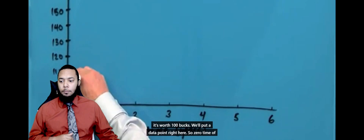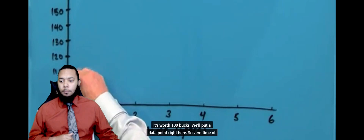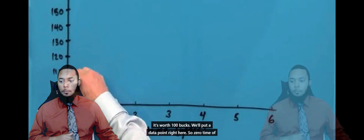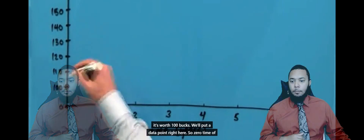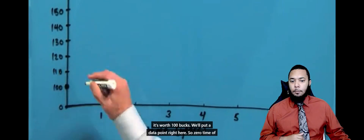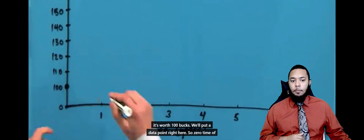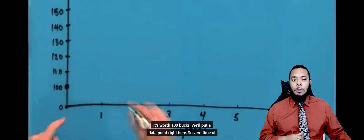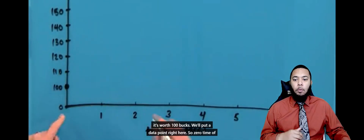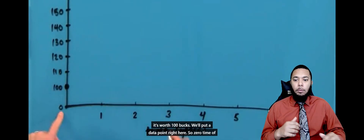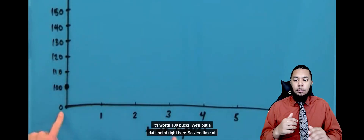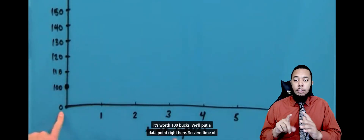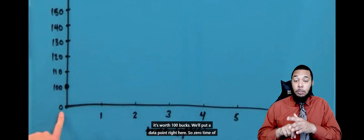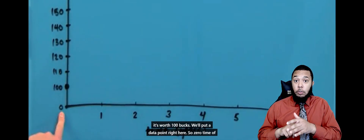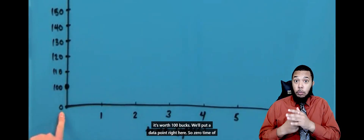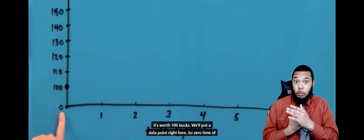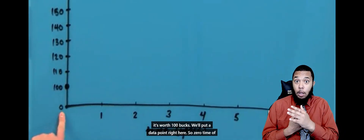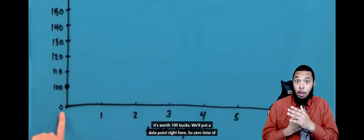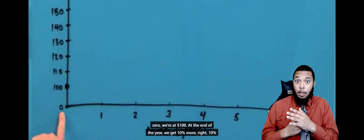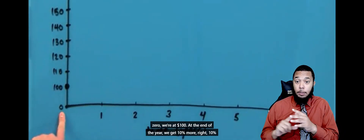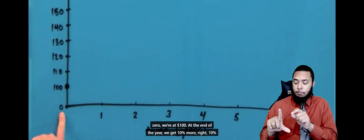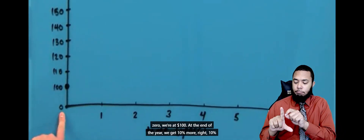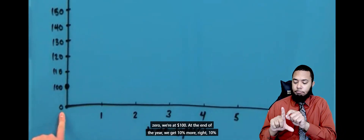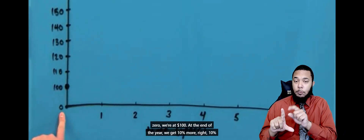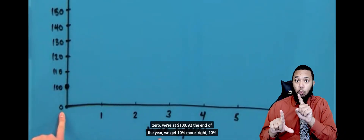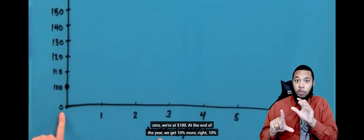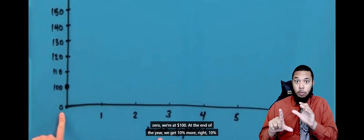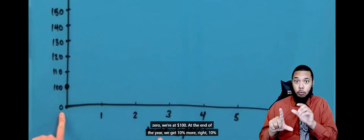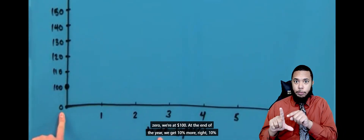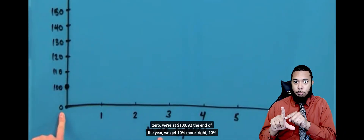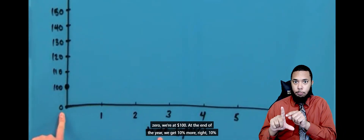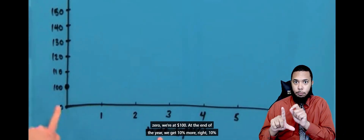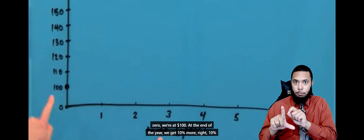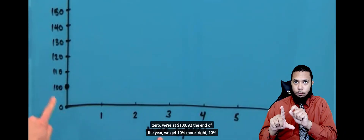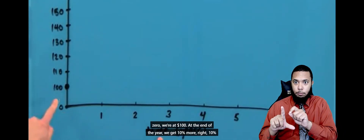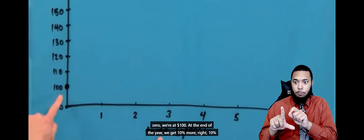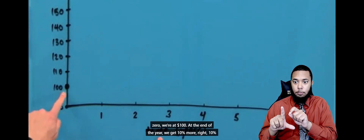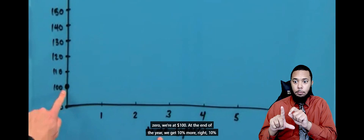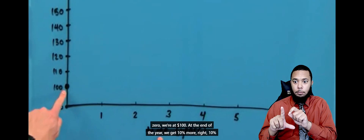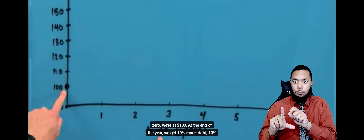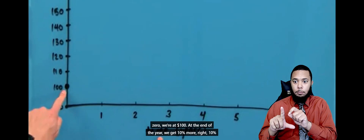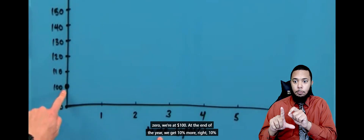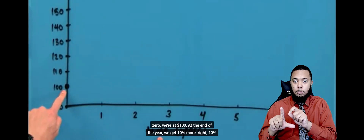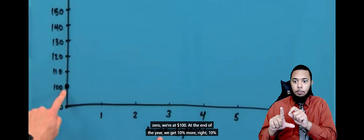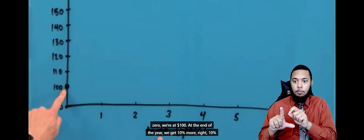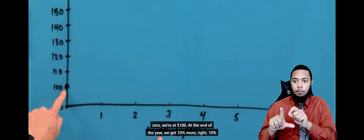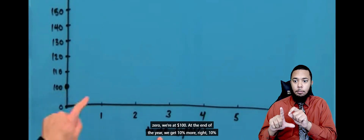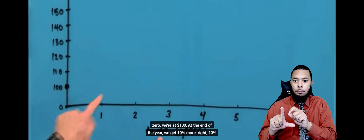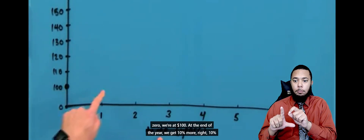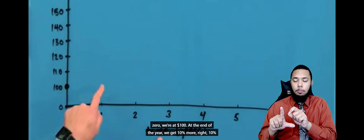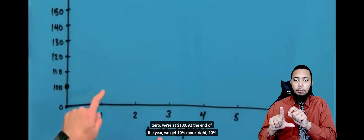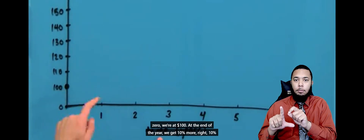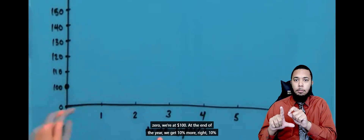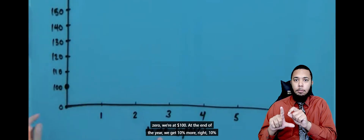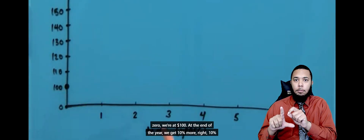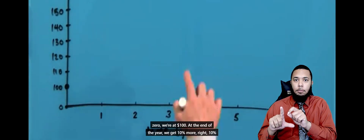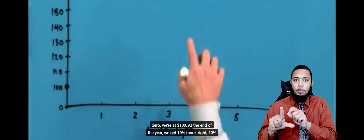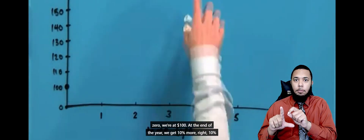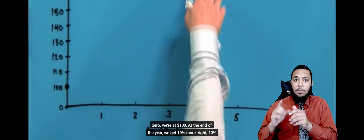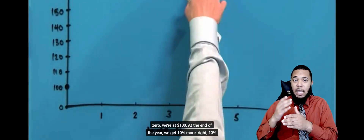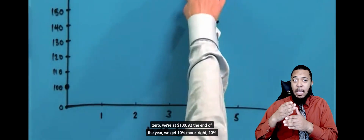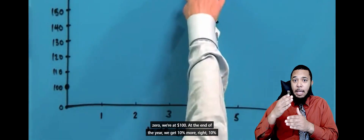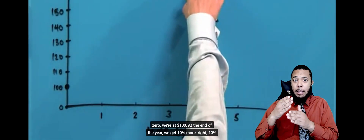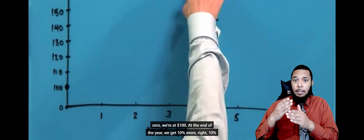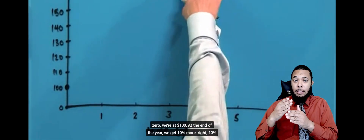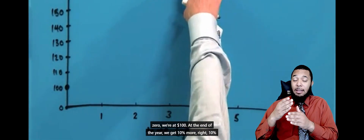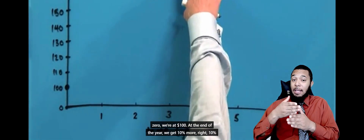data point right here. So at zero, time of zero, we are at $100. At the end of the year,